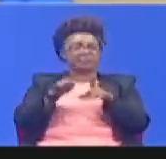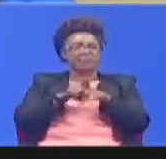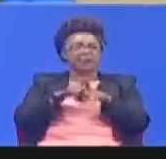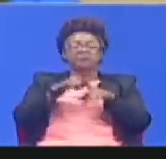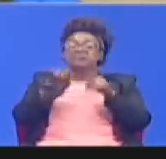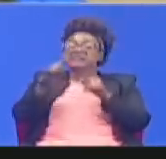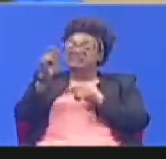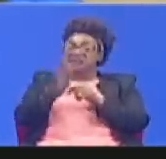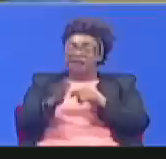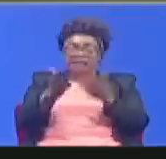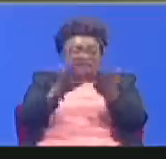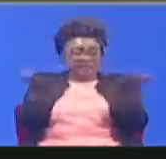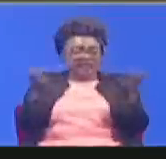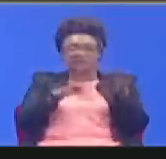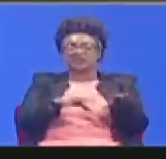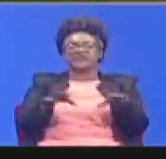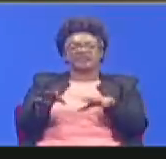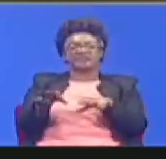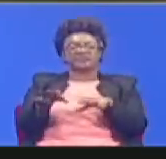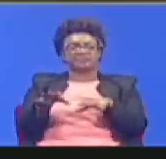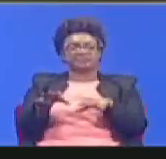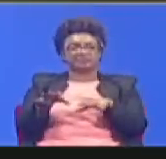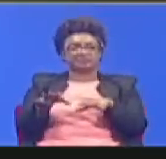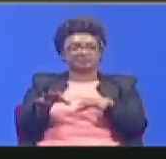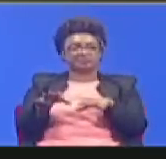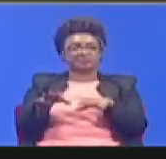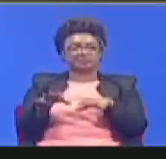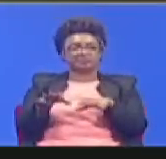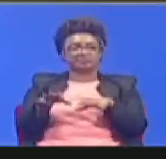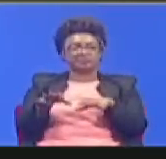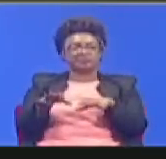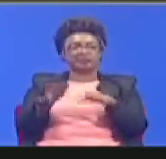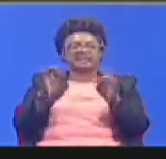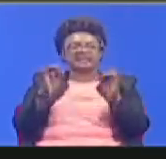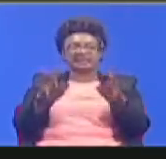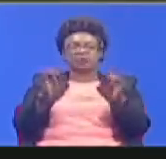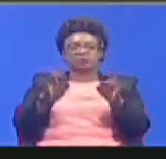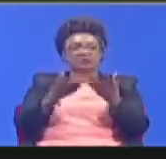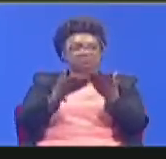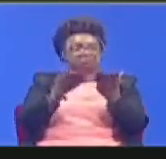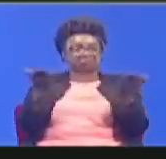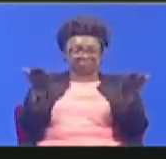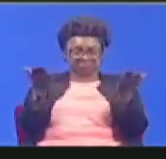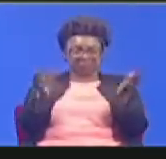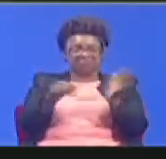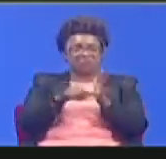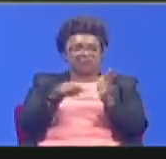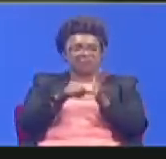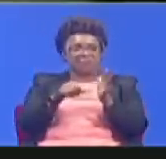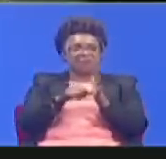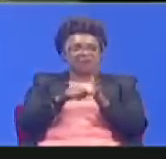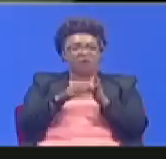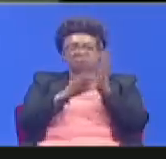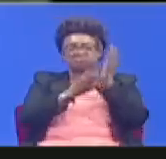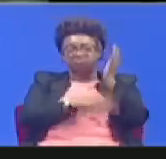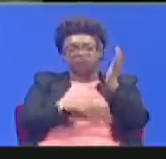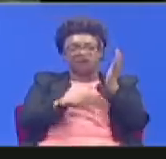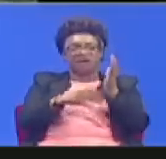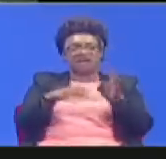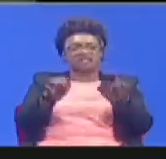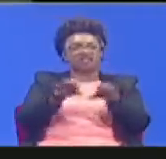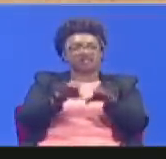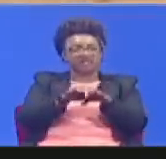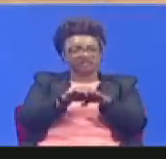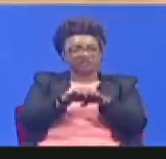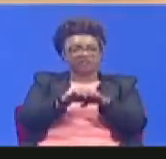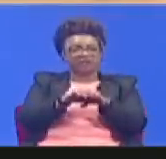Kenya huku tunaumia. The city county is seemingly on a decline. Poor drainage and resultant